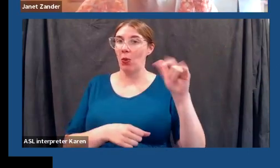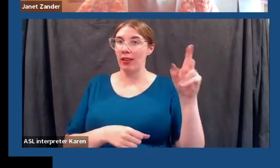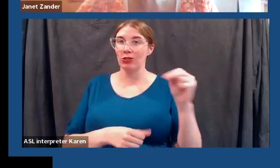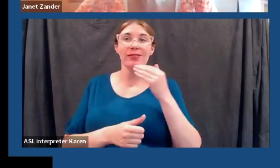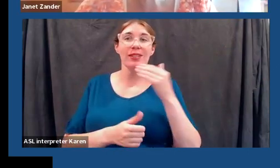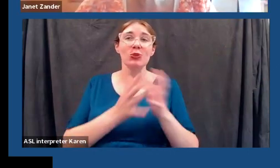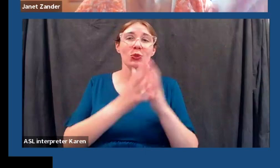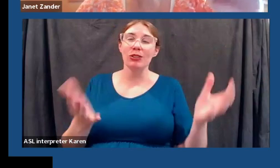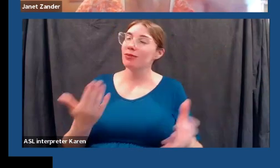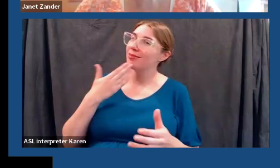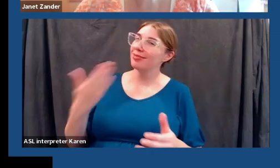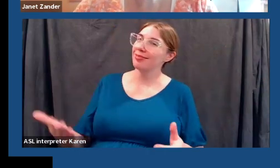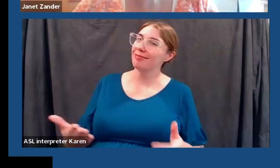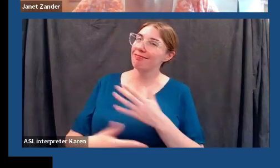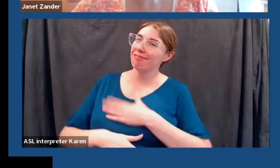you. It's a pleasure.